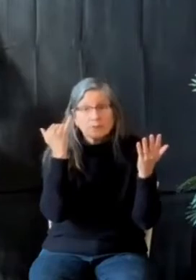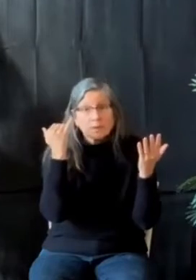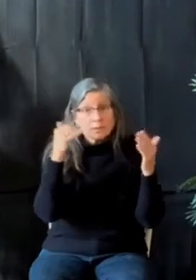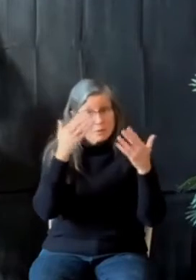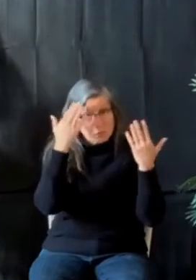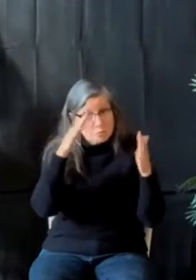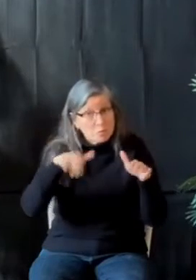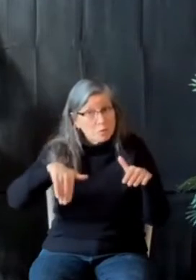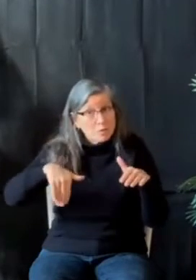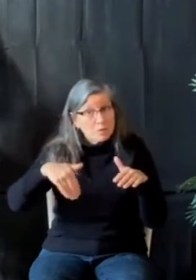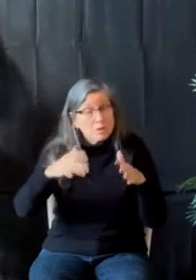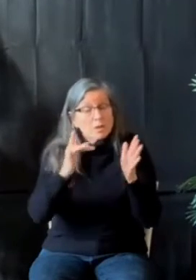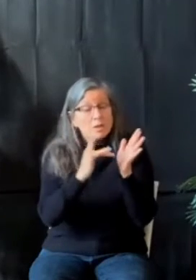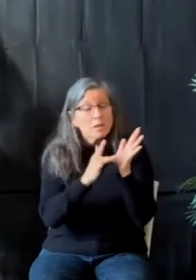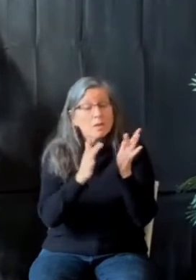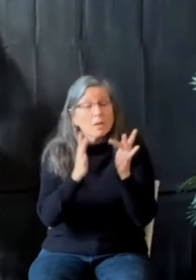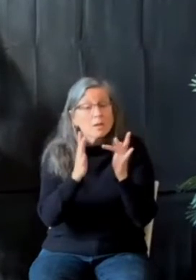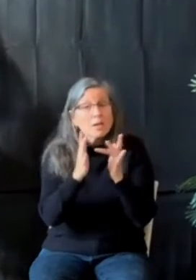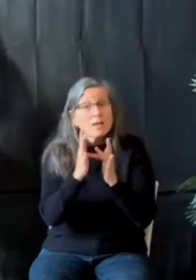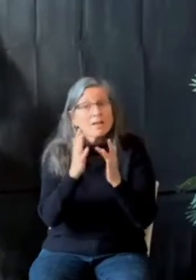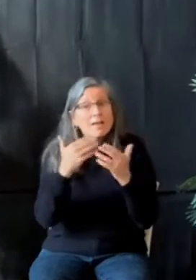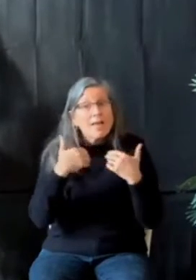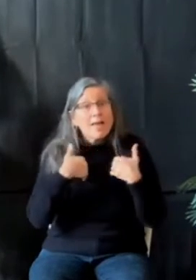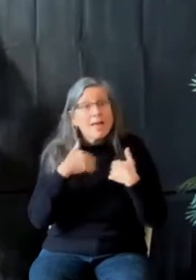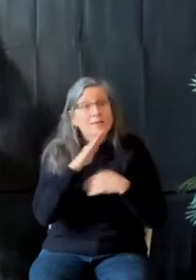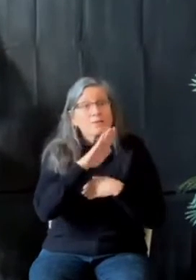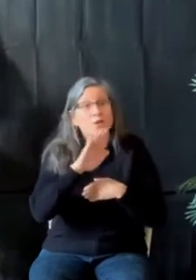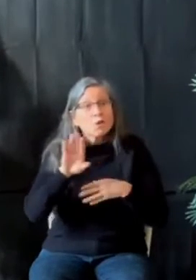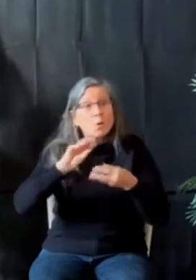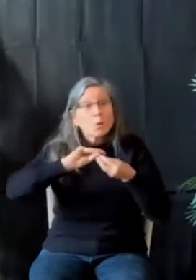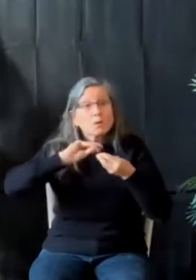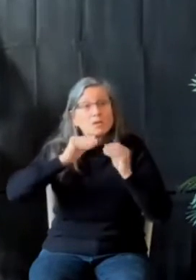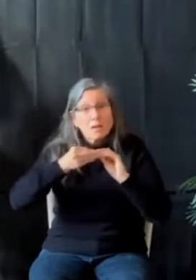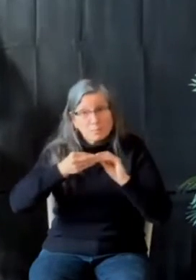yet. Jesus has got your number.